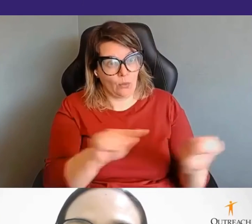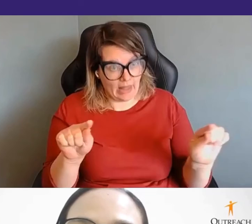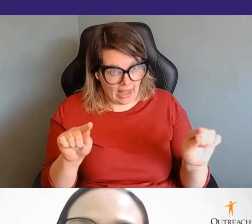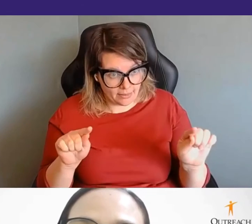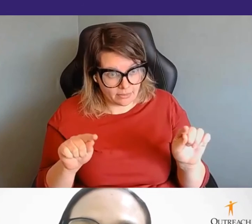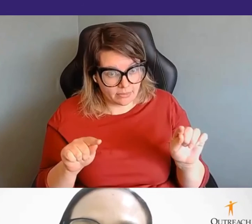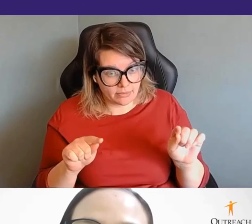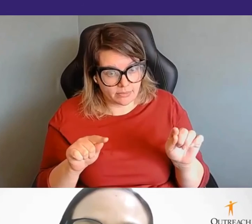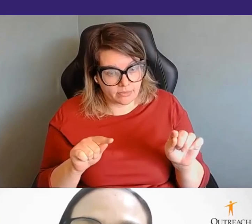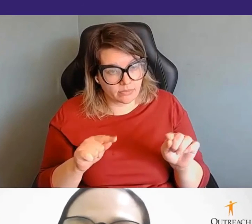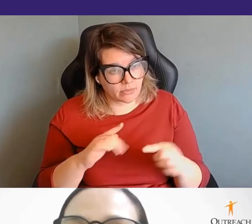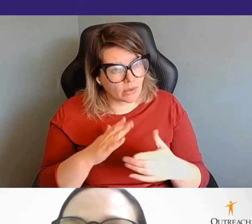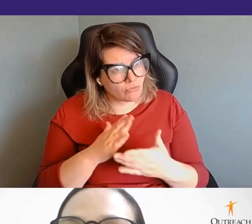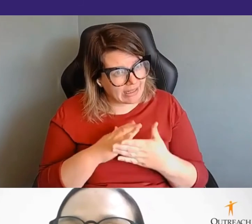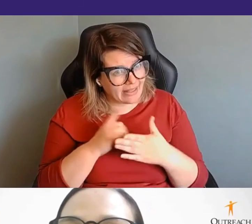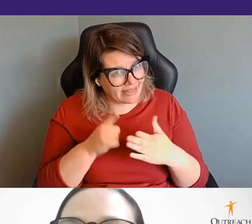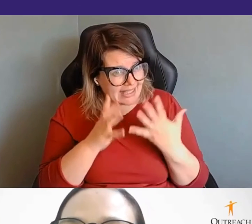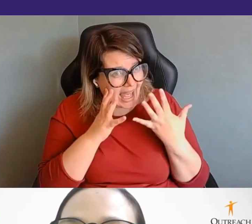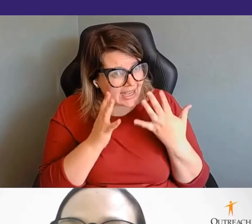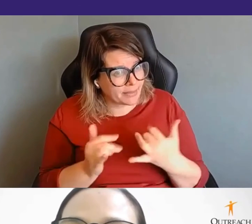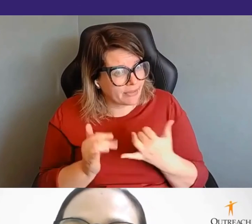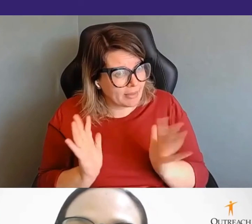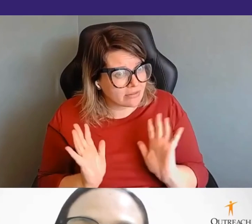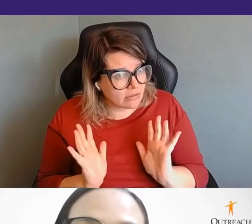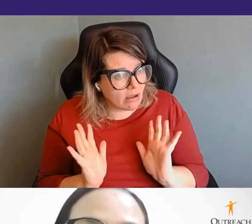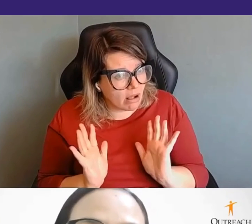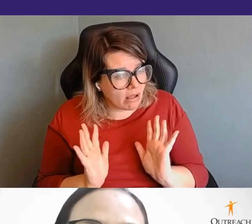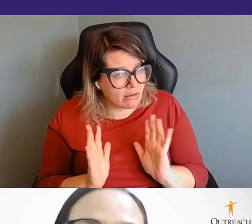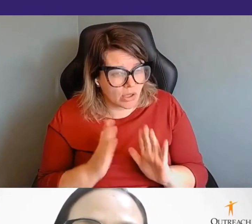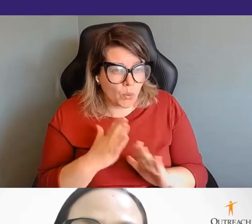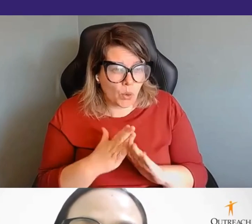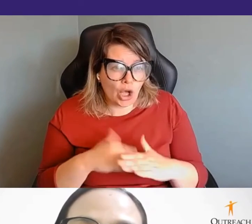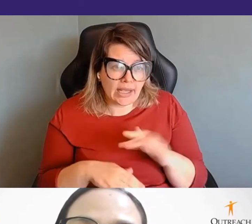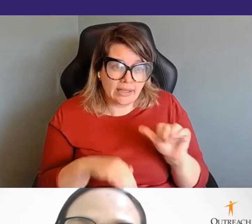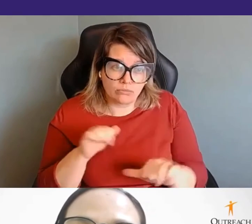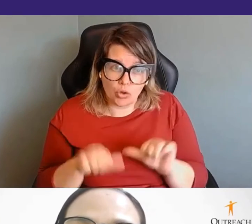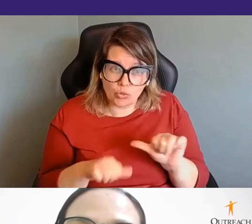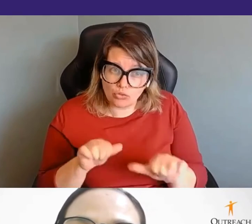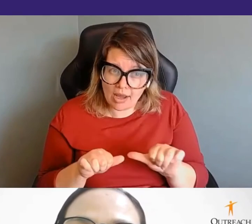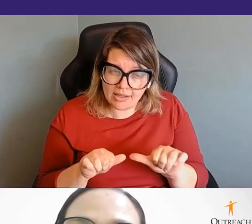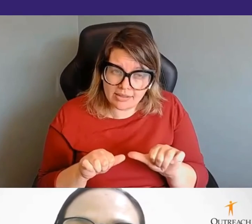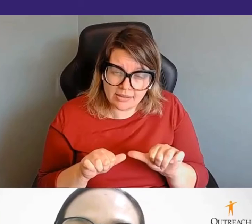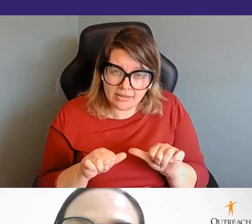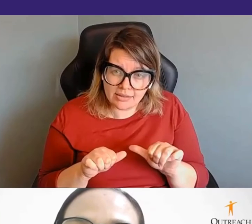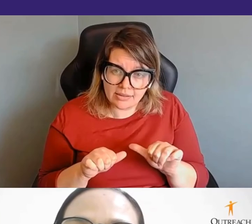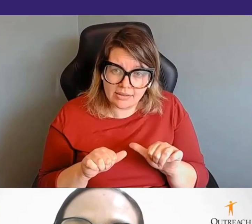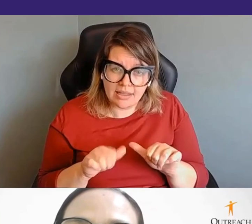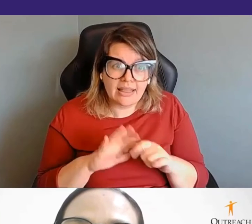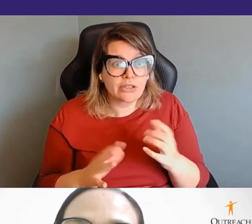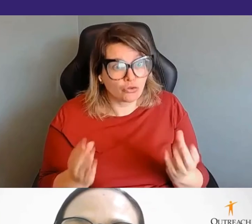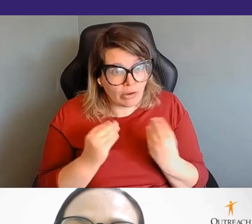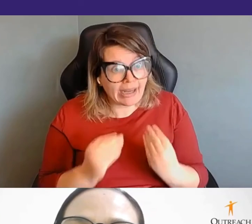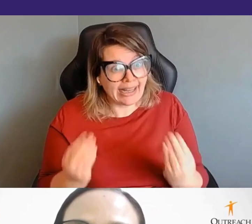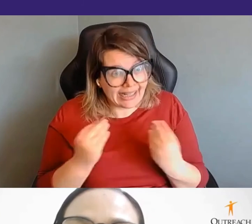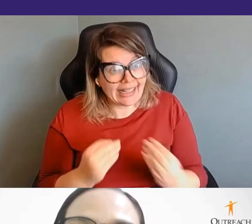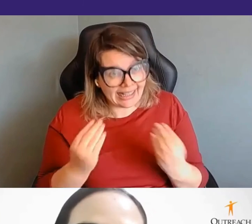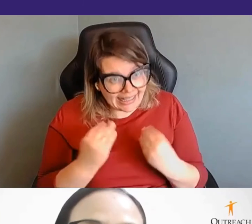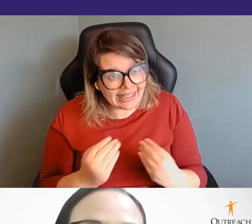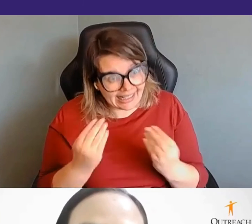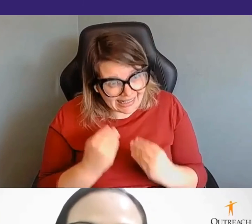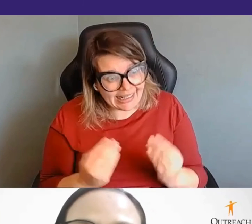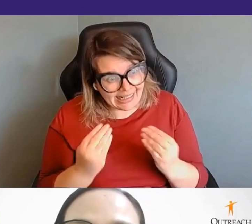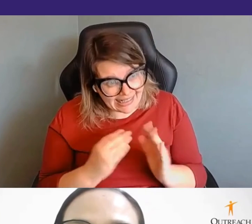it's really experimental, and it's a work in progress, and incrementally, it's all training too, right? It's all